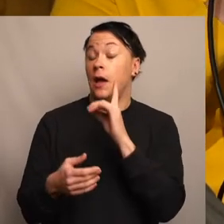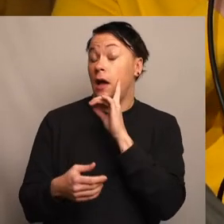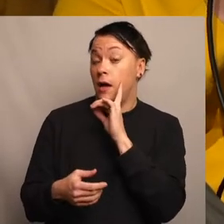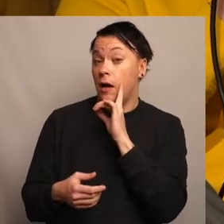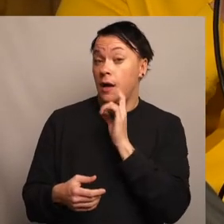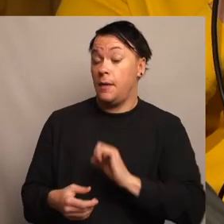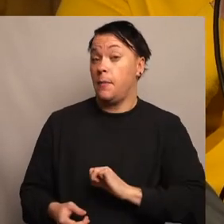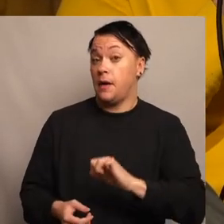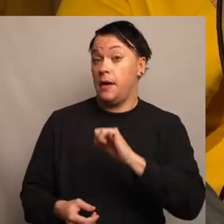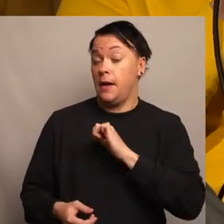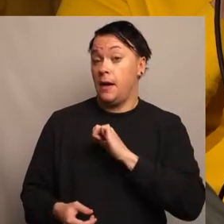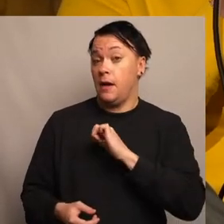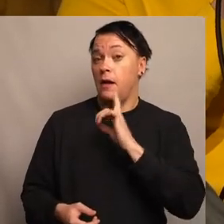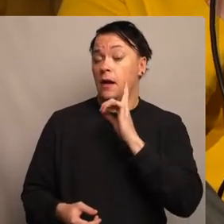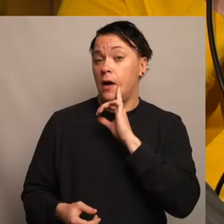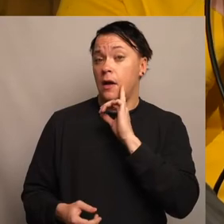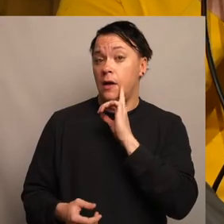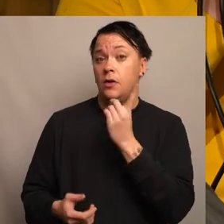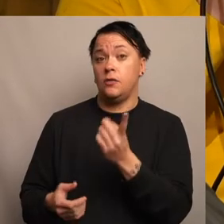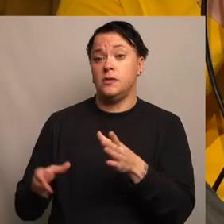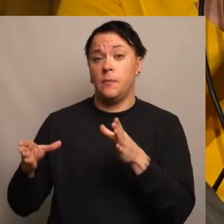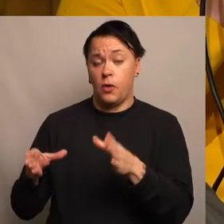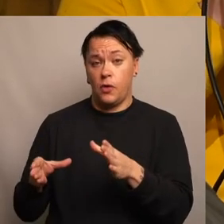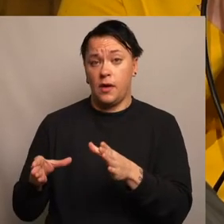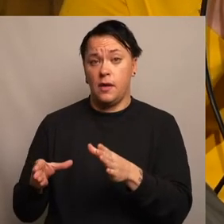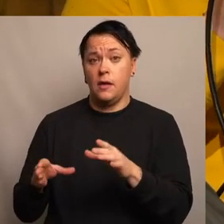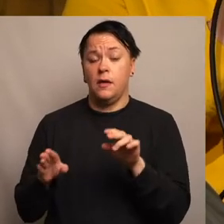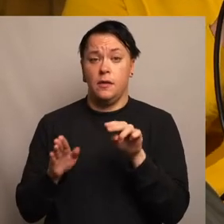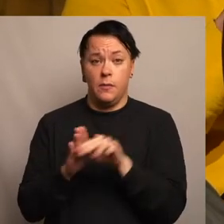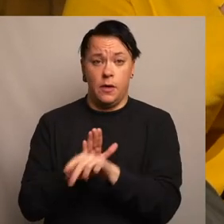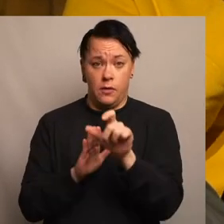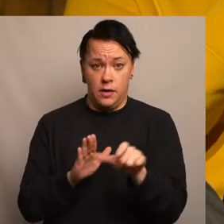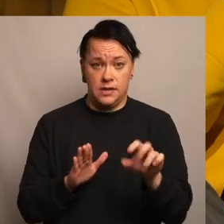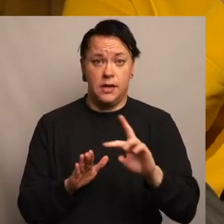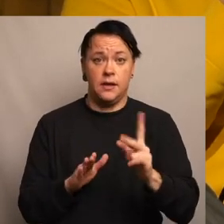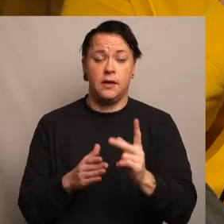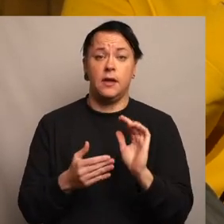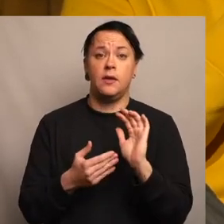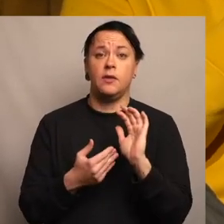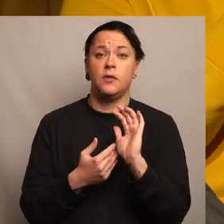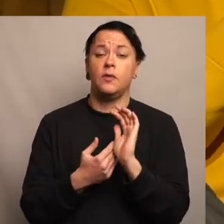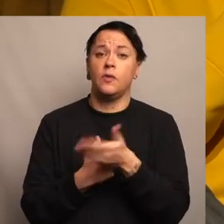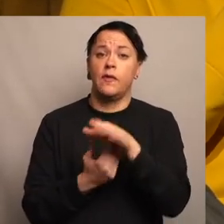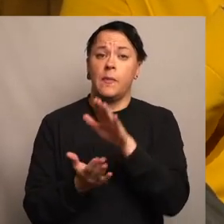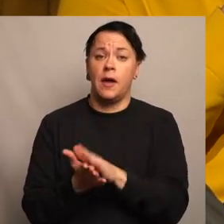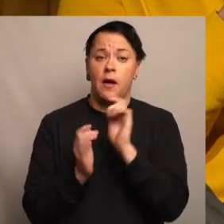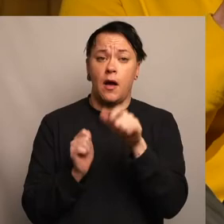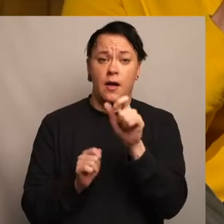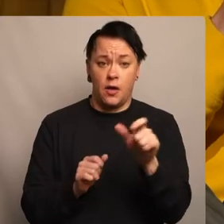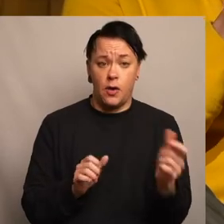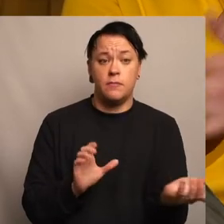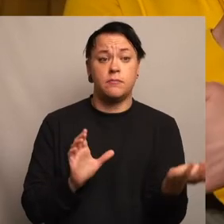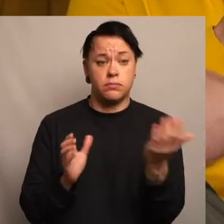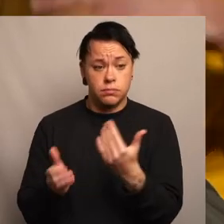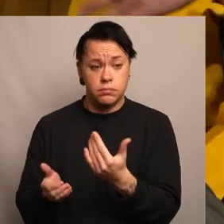asylum seeker arrive. And we prepare people that you don't need to participate this way. The participation in Pride can be a different way. You can